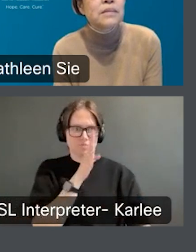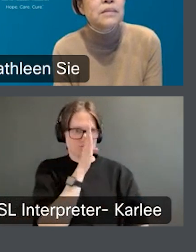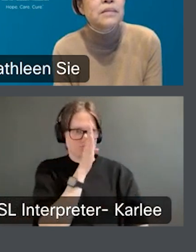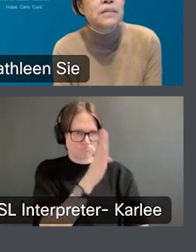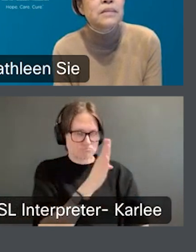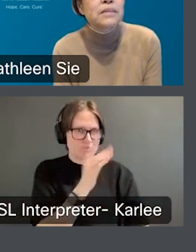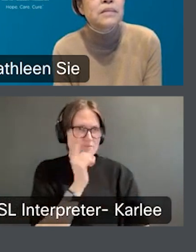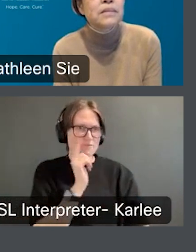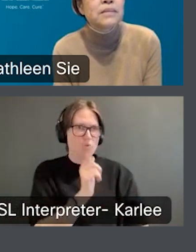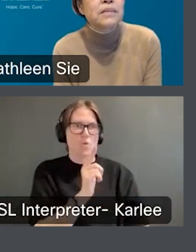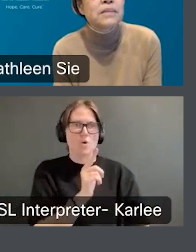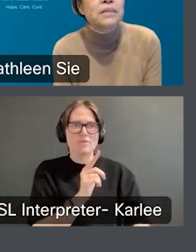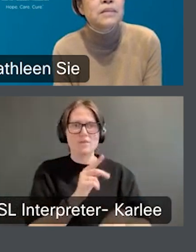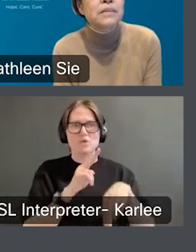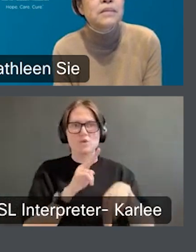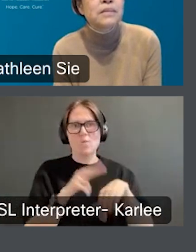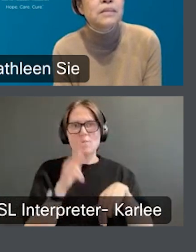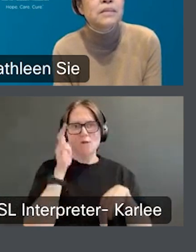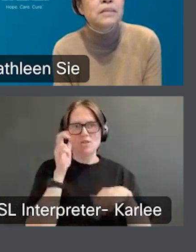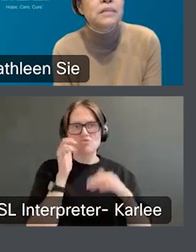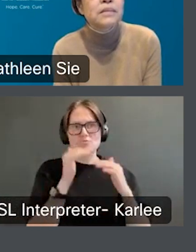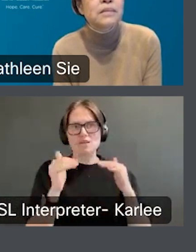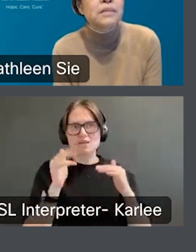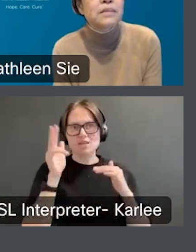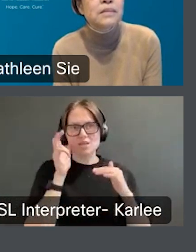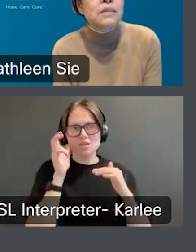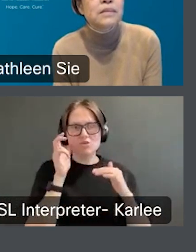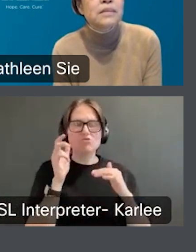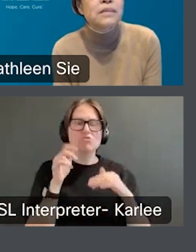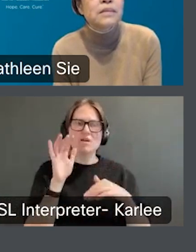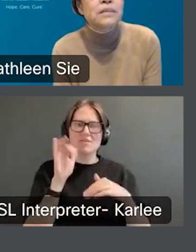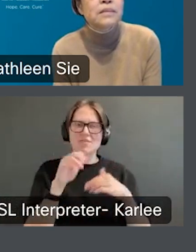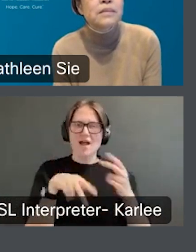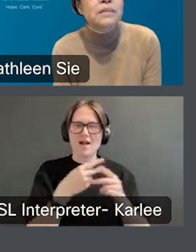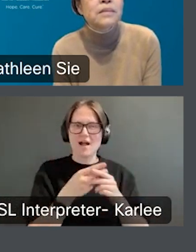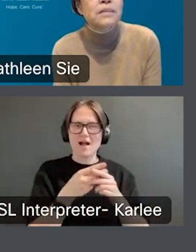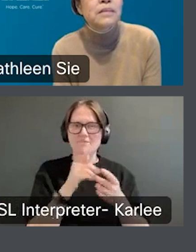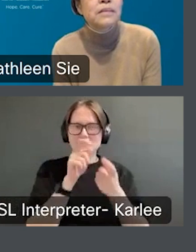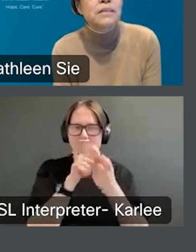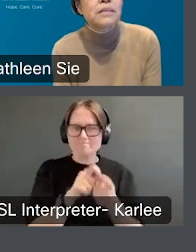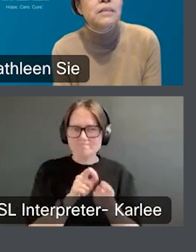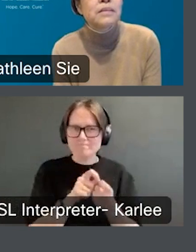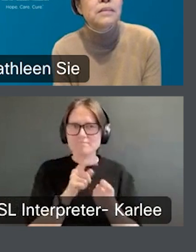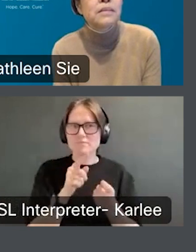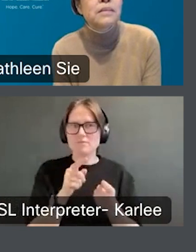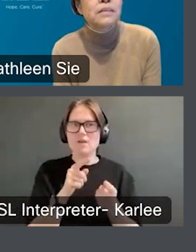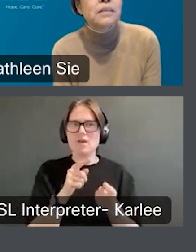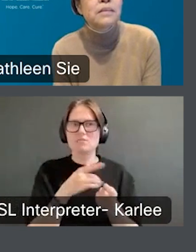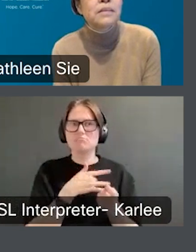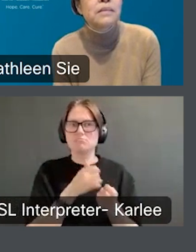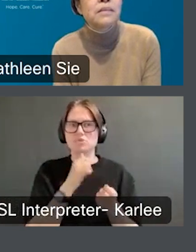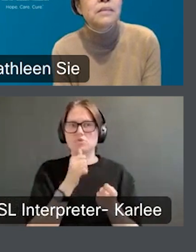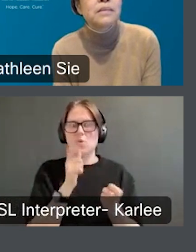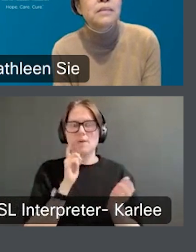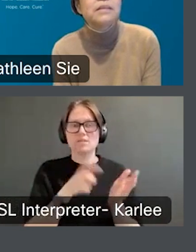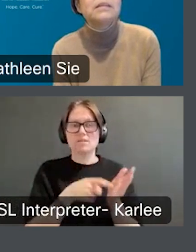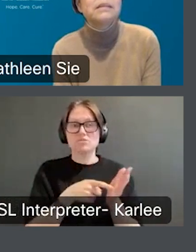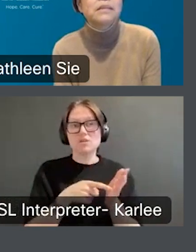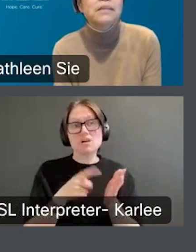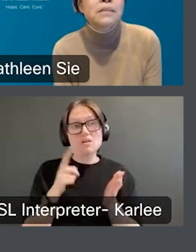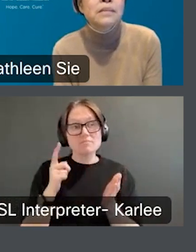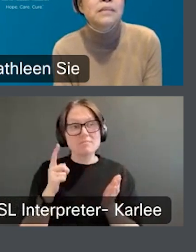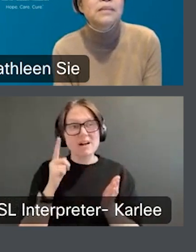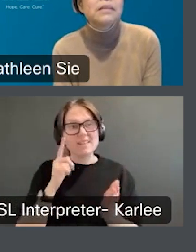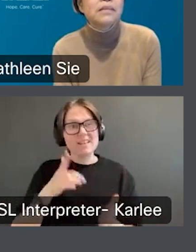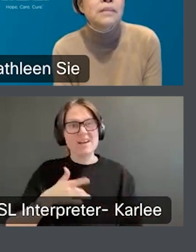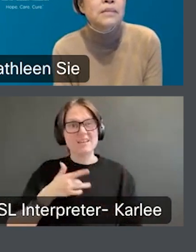ear, those kinds of things. And I think there's a sense that maybe they don't feel believed that